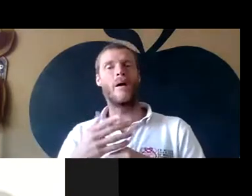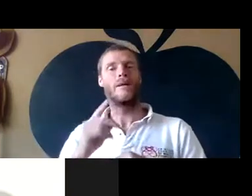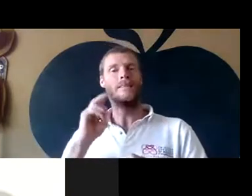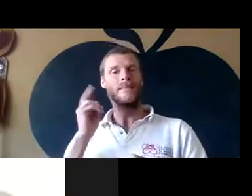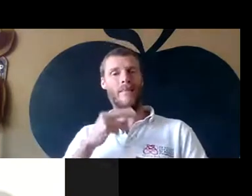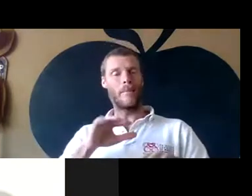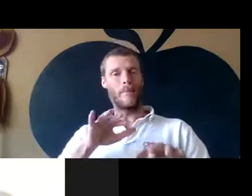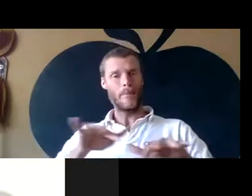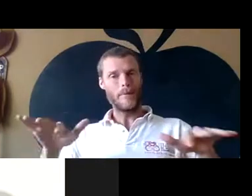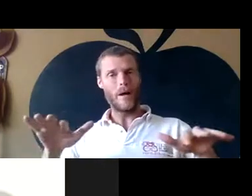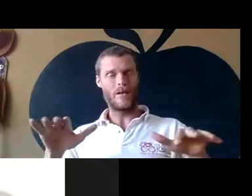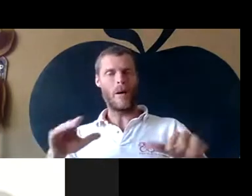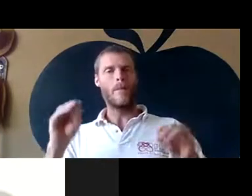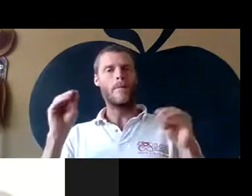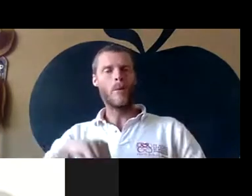mostly.